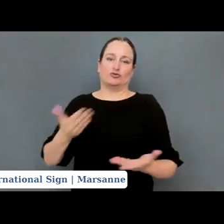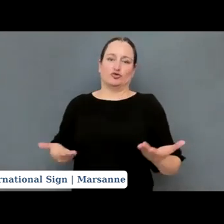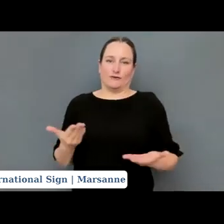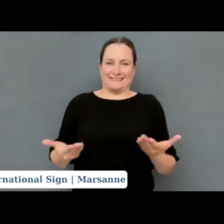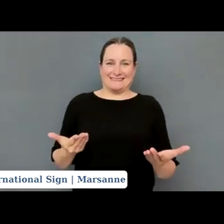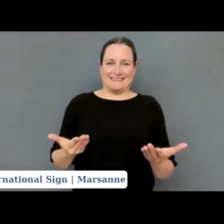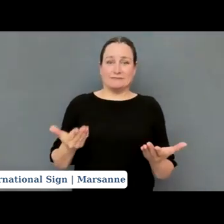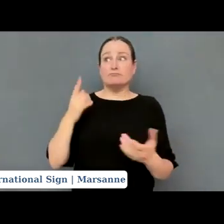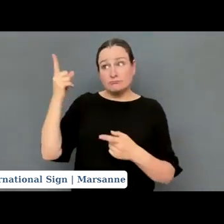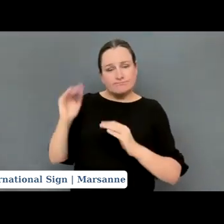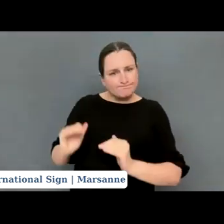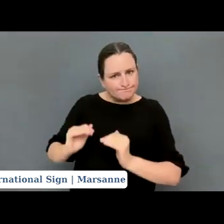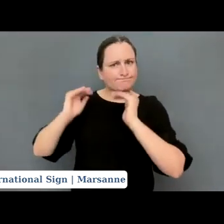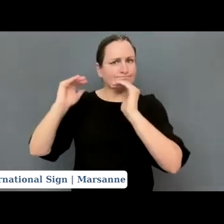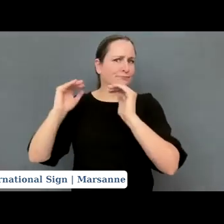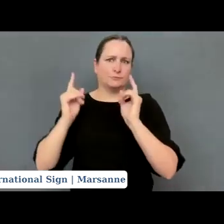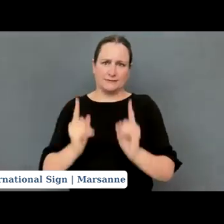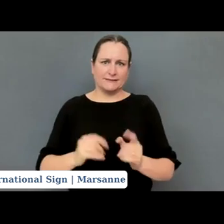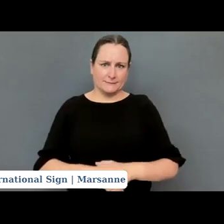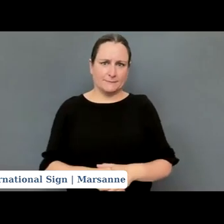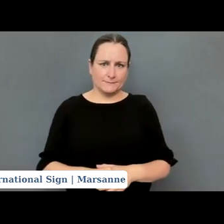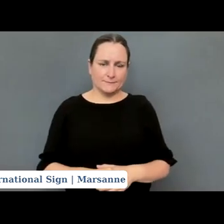programs, among others.